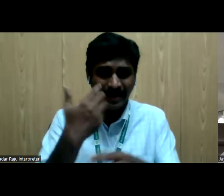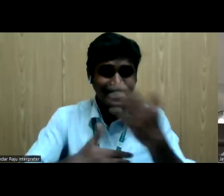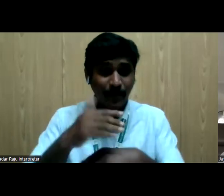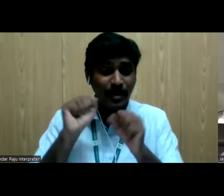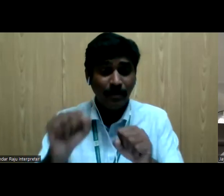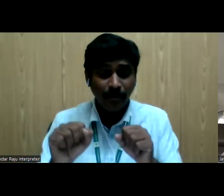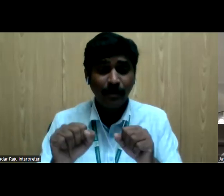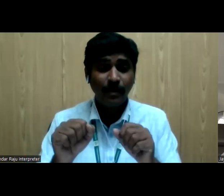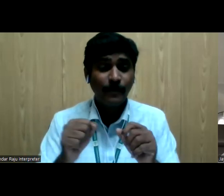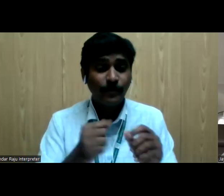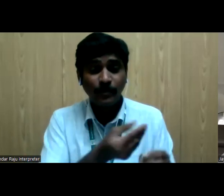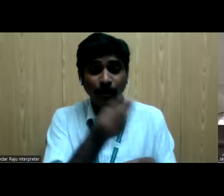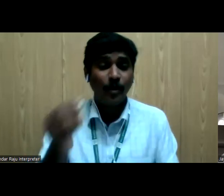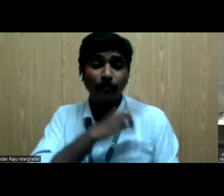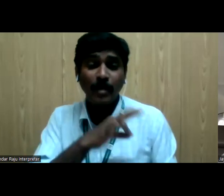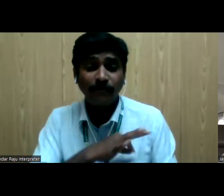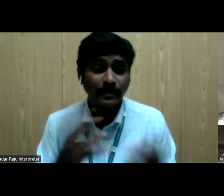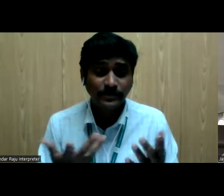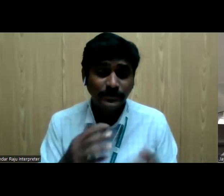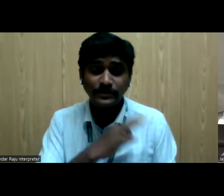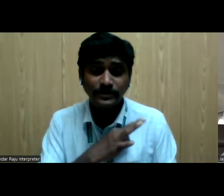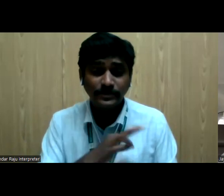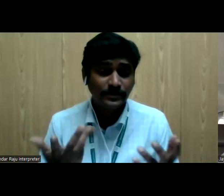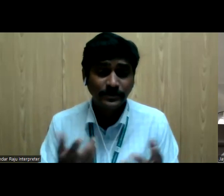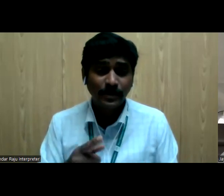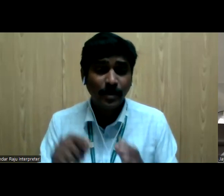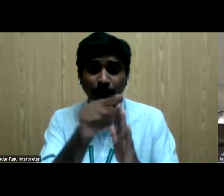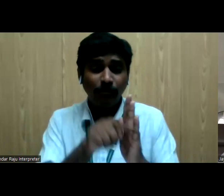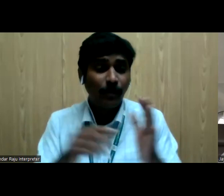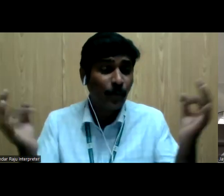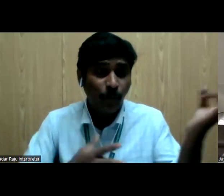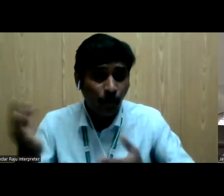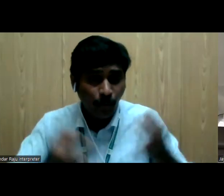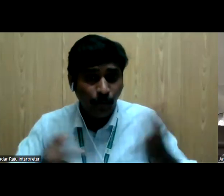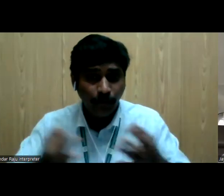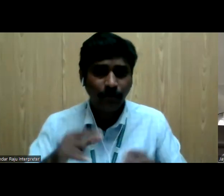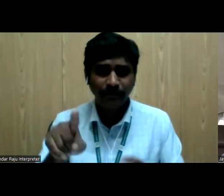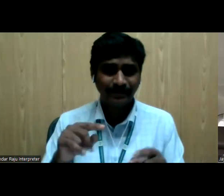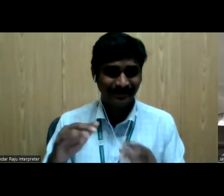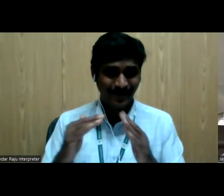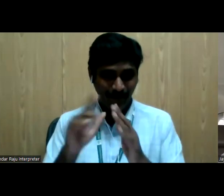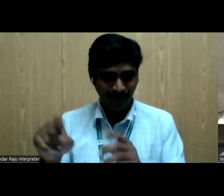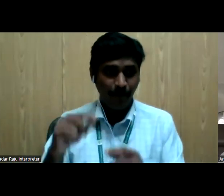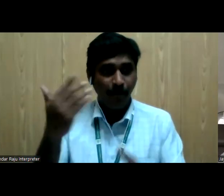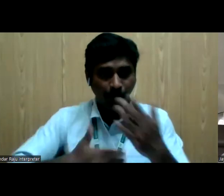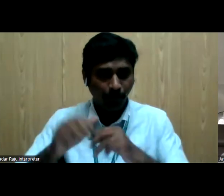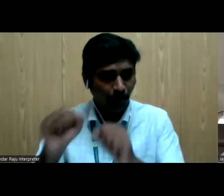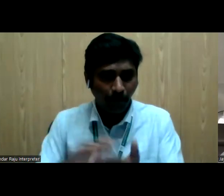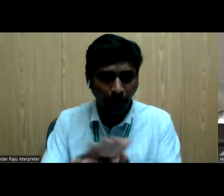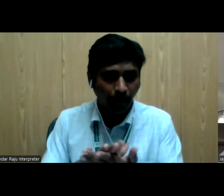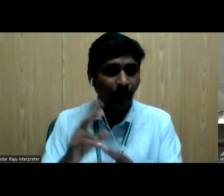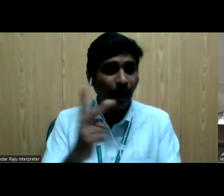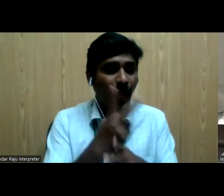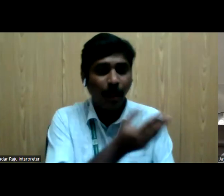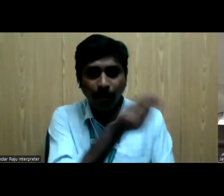of entitlements, the benefits that the family, the caregiver should get, but how do you bring those